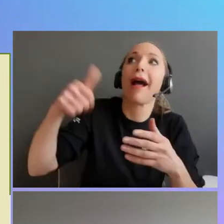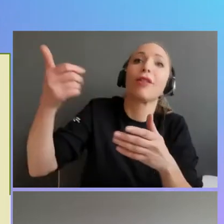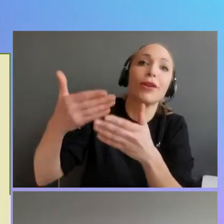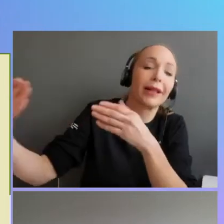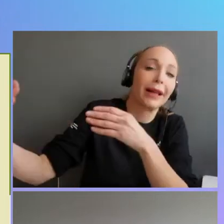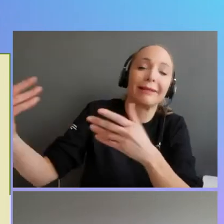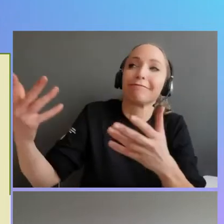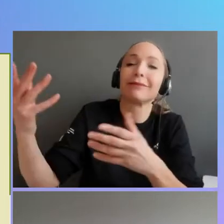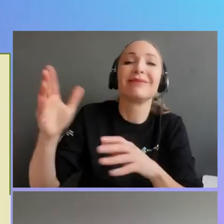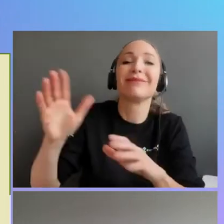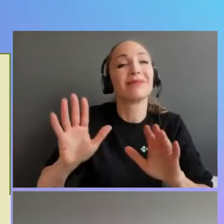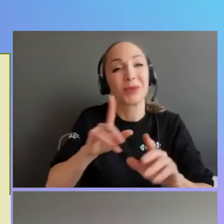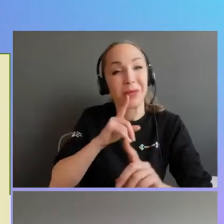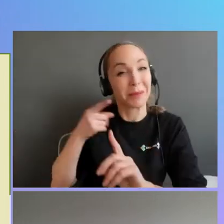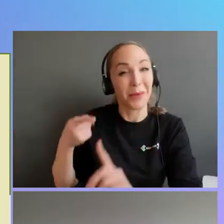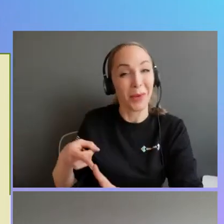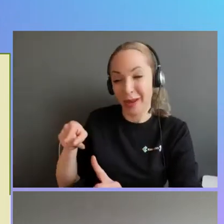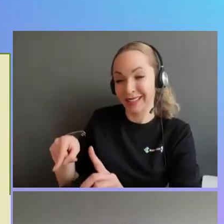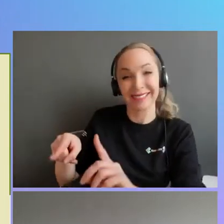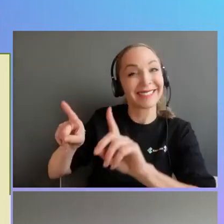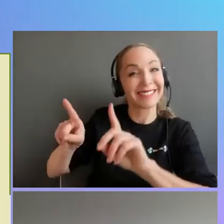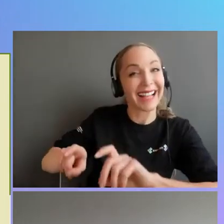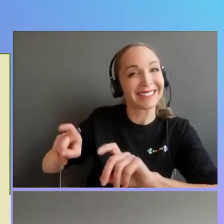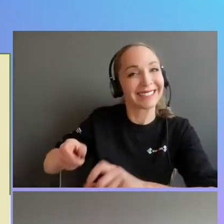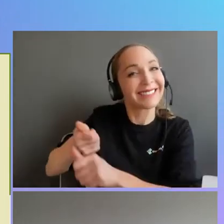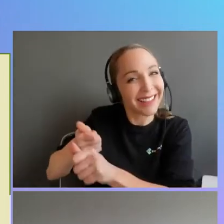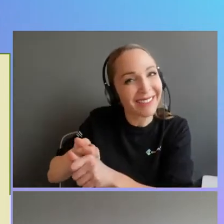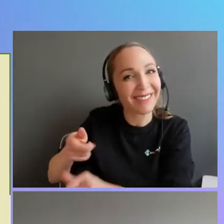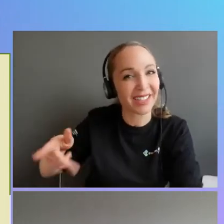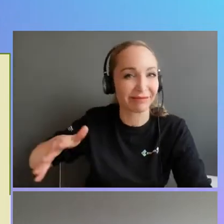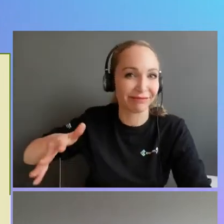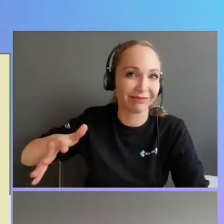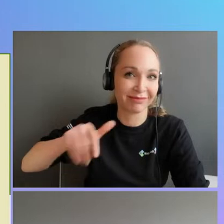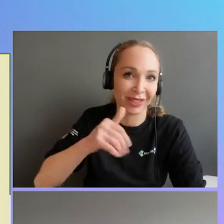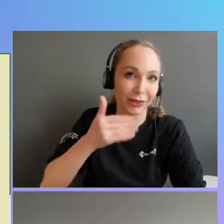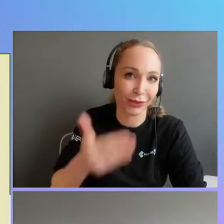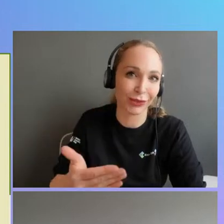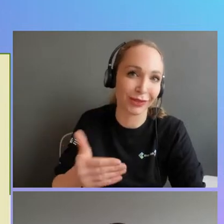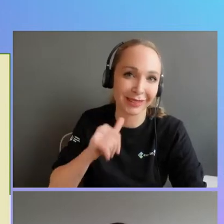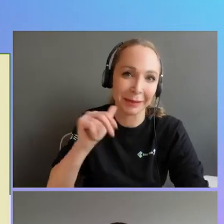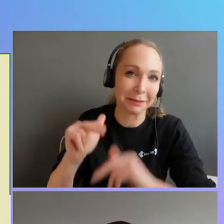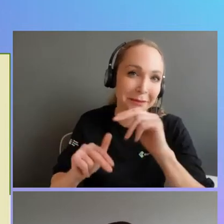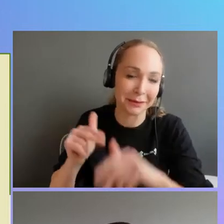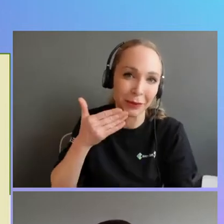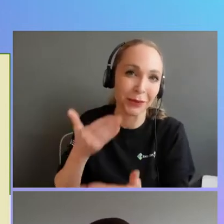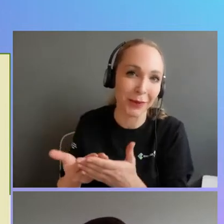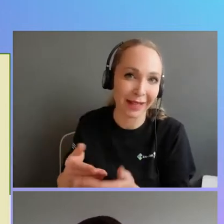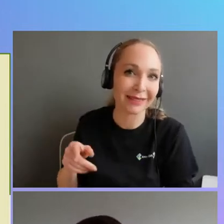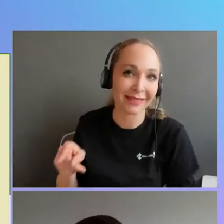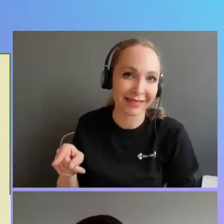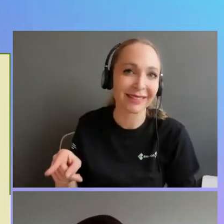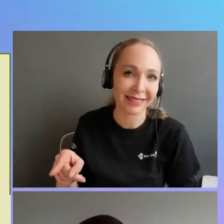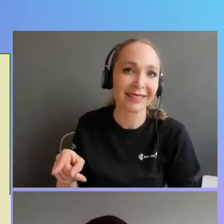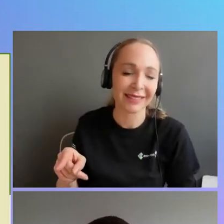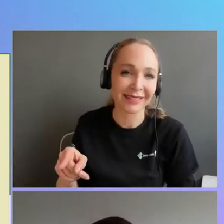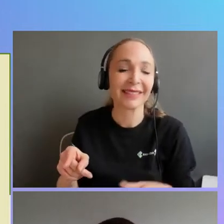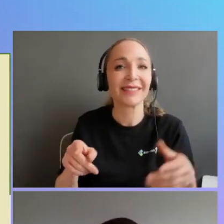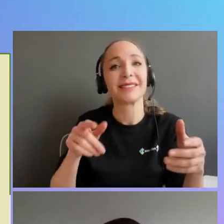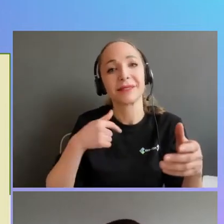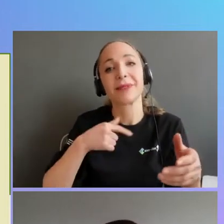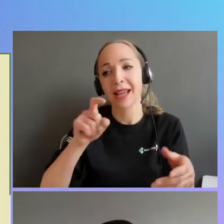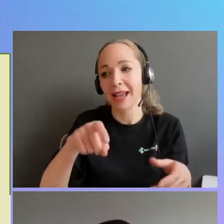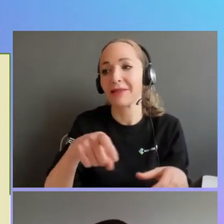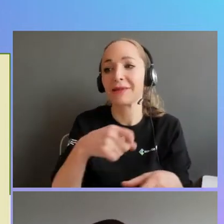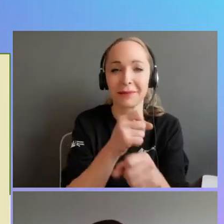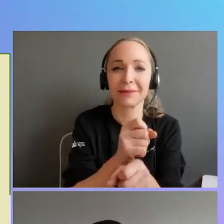Testing, by its nature, guides you toward asserting a state of a web component, making